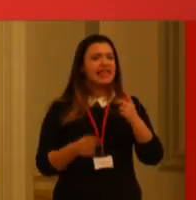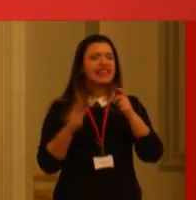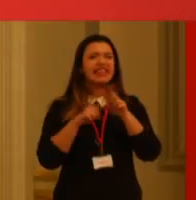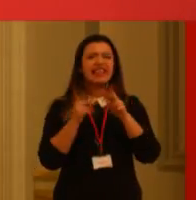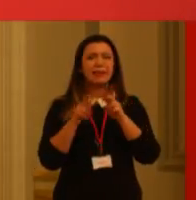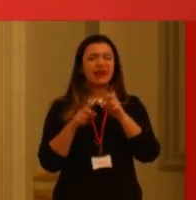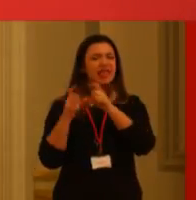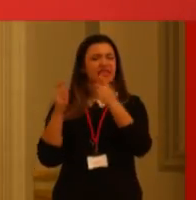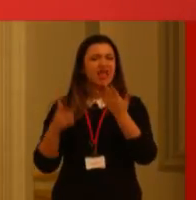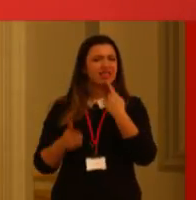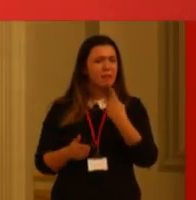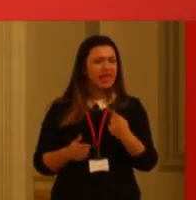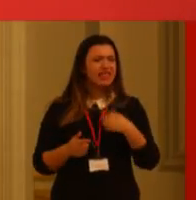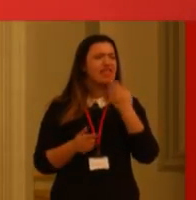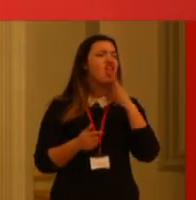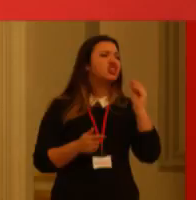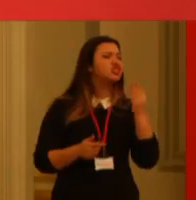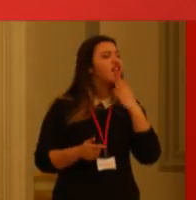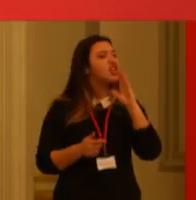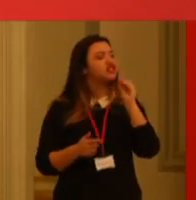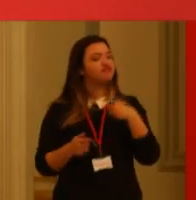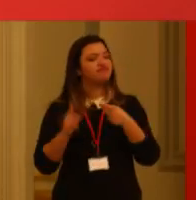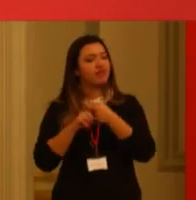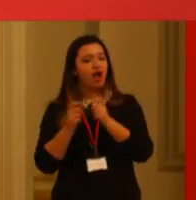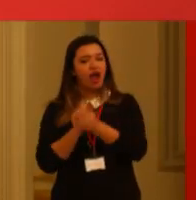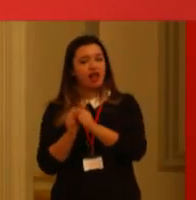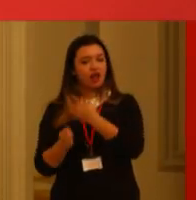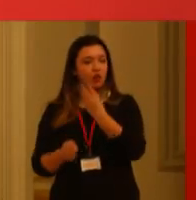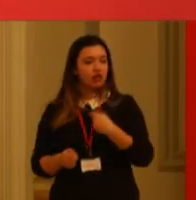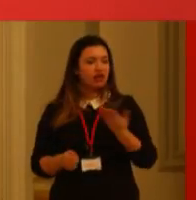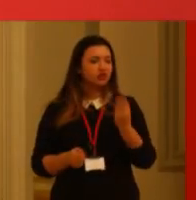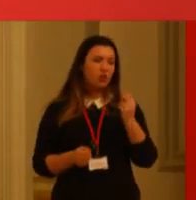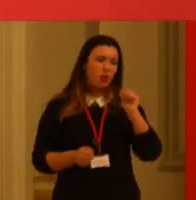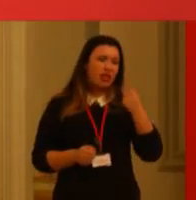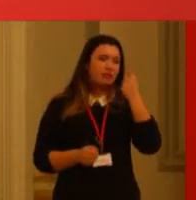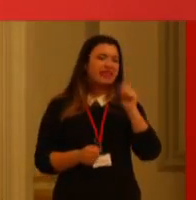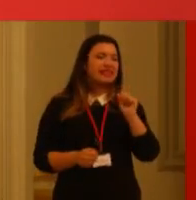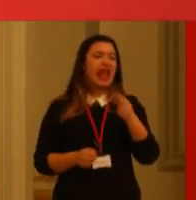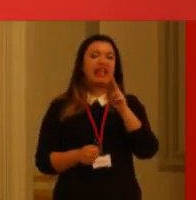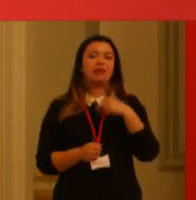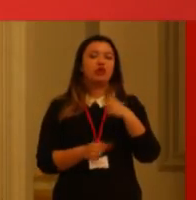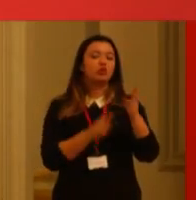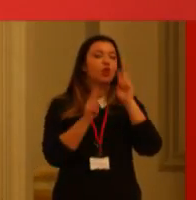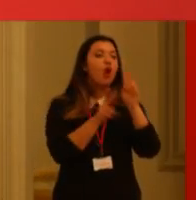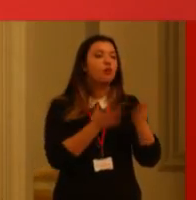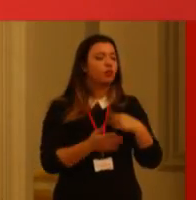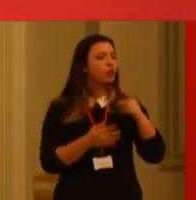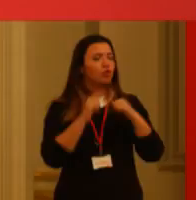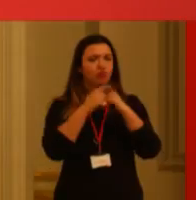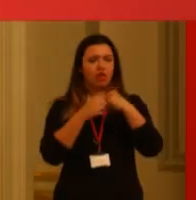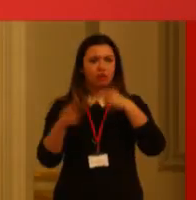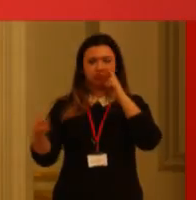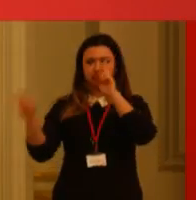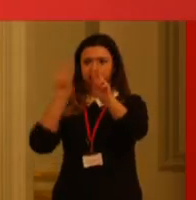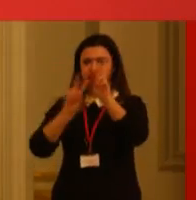will be discussing that in a few minutes. And when we talk about identities, unfortunately, young people don't seem to have a status as